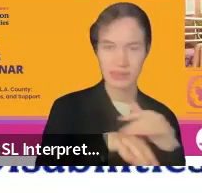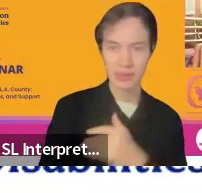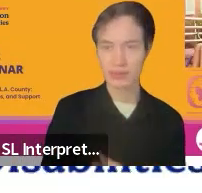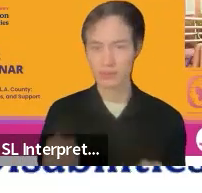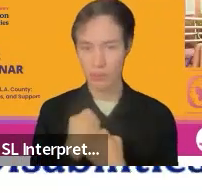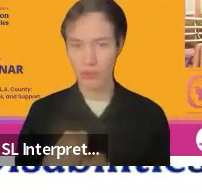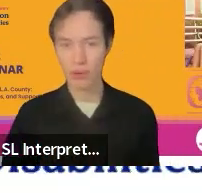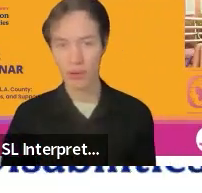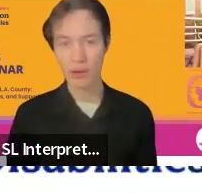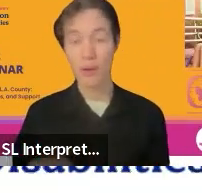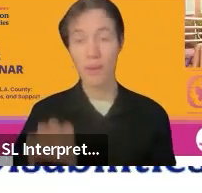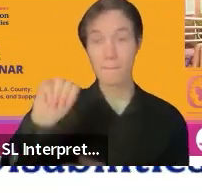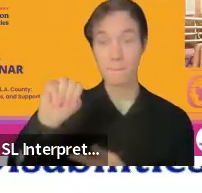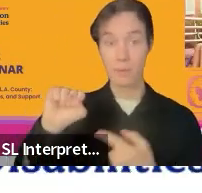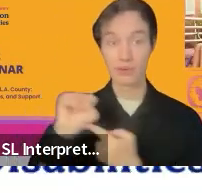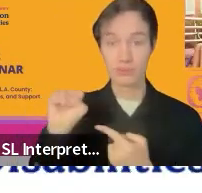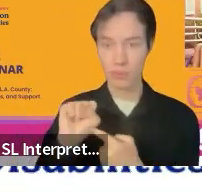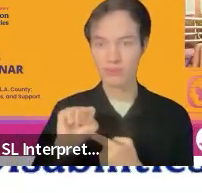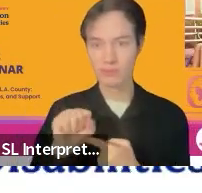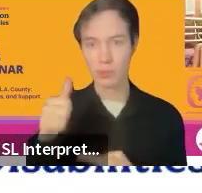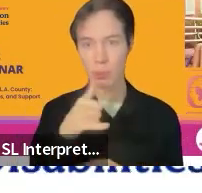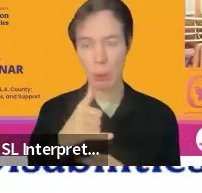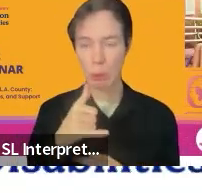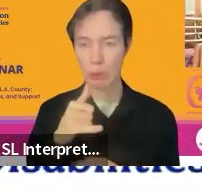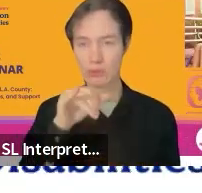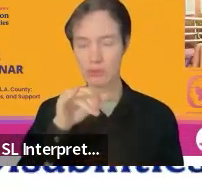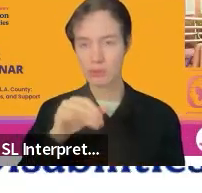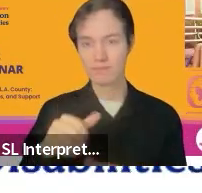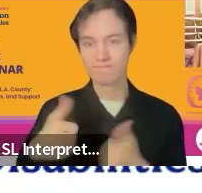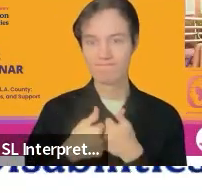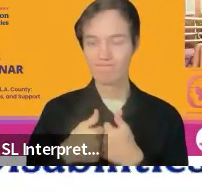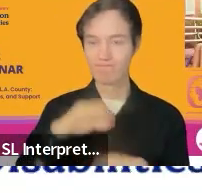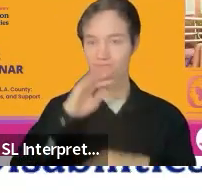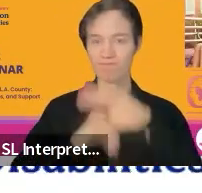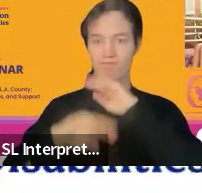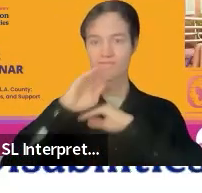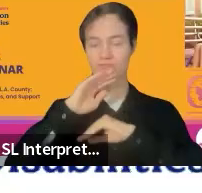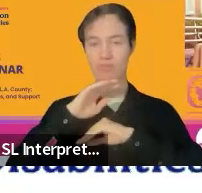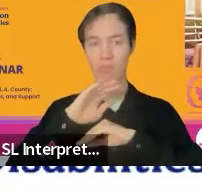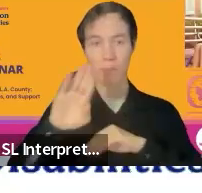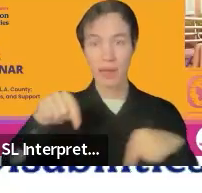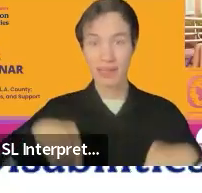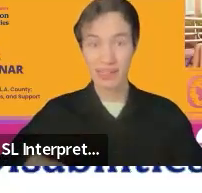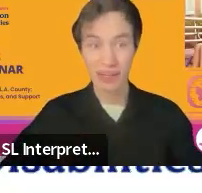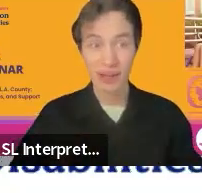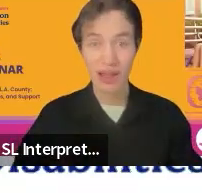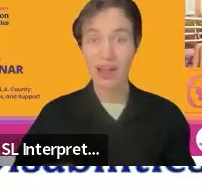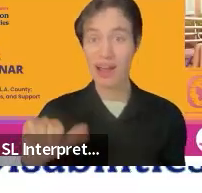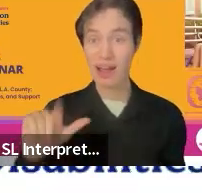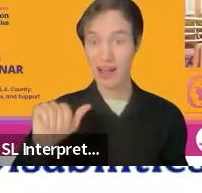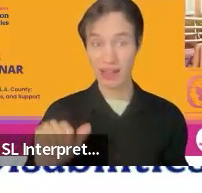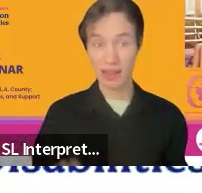Multiple sclerosis presents unique challenges, but in a sprawling metropolitan area like LA, the resources available